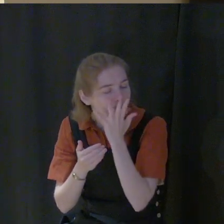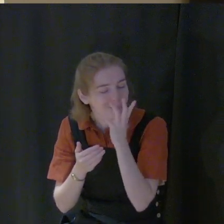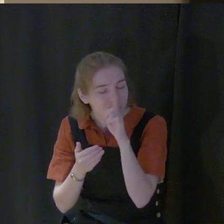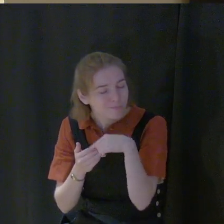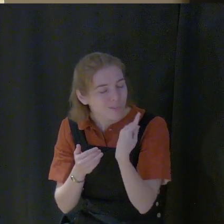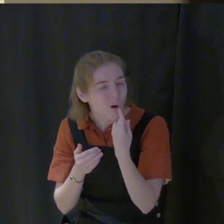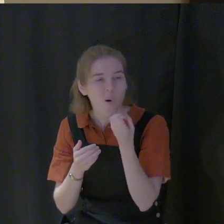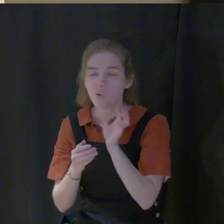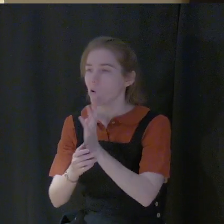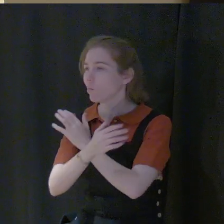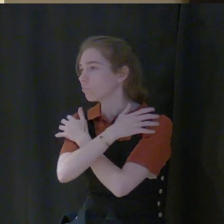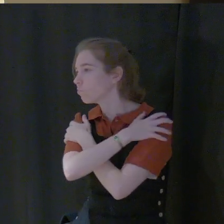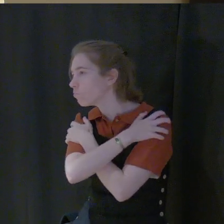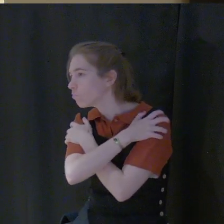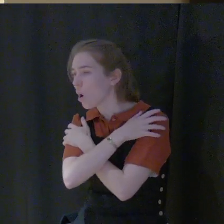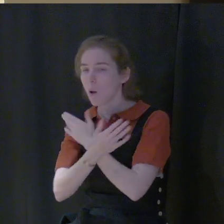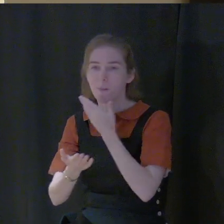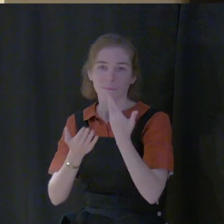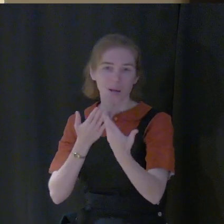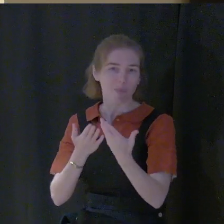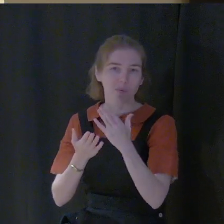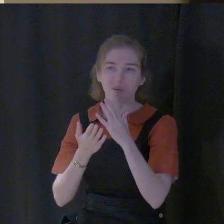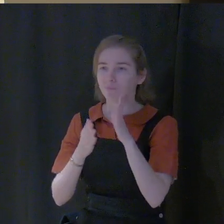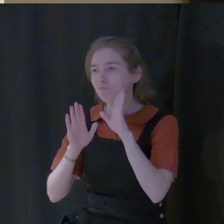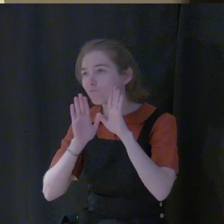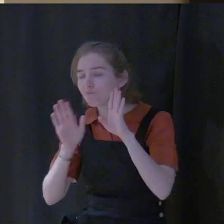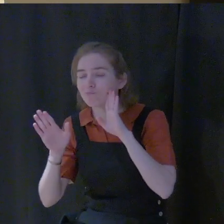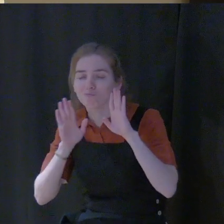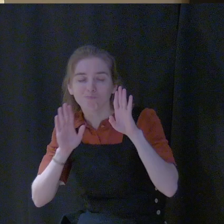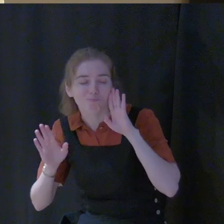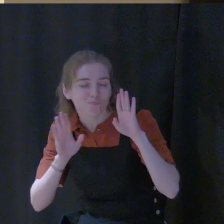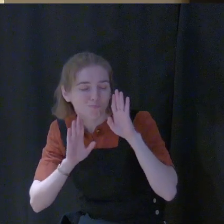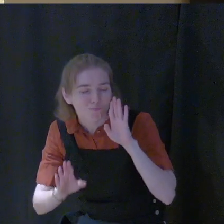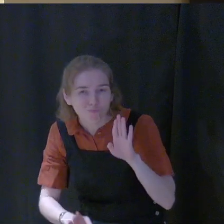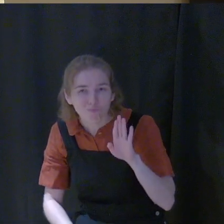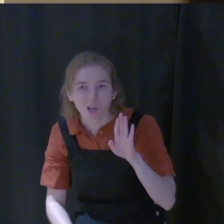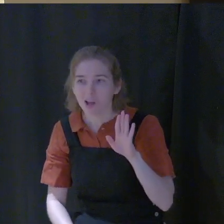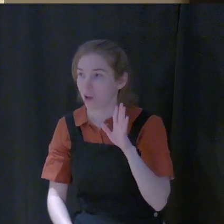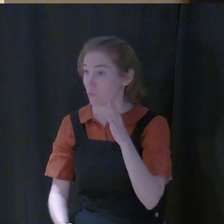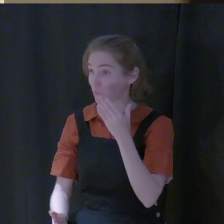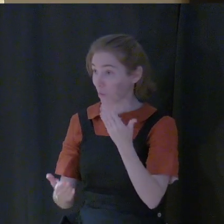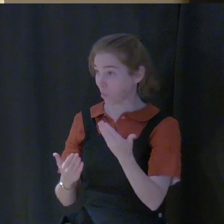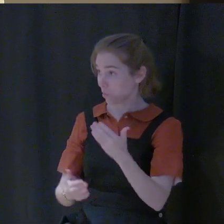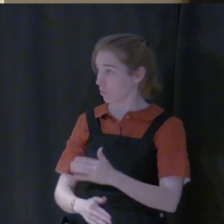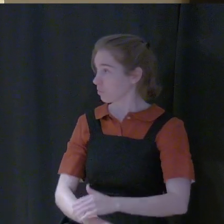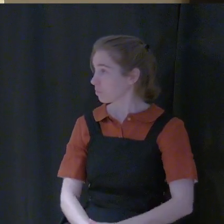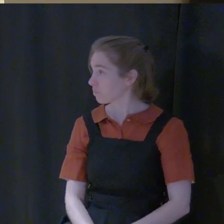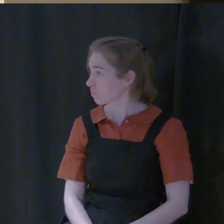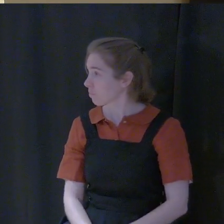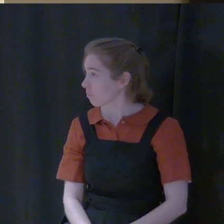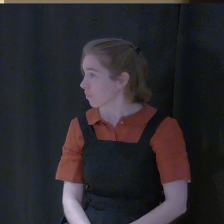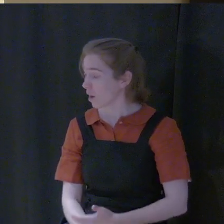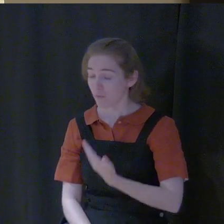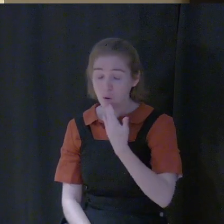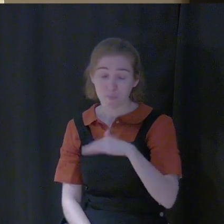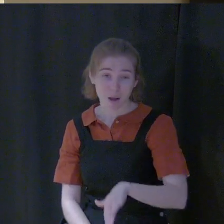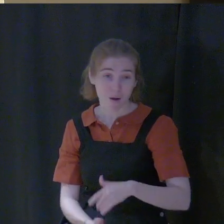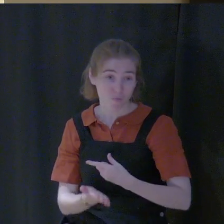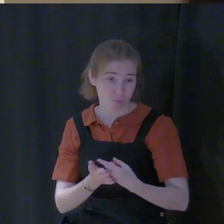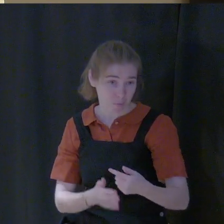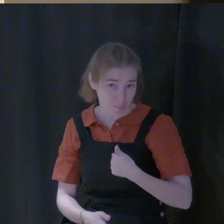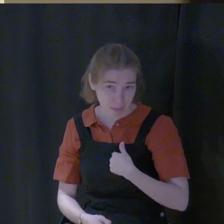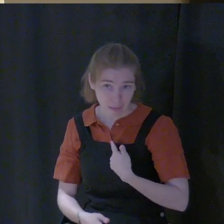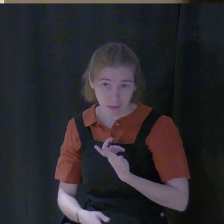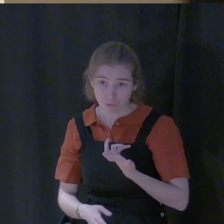be with a hug. It may be with just a greeting. It may be, you know, I had a really bad week and you just